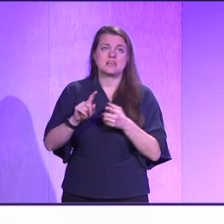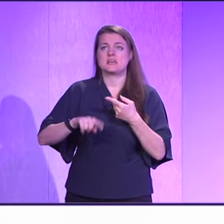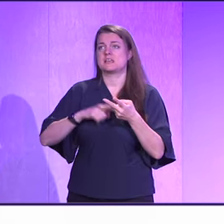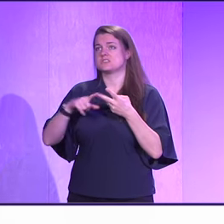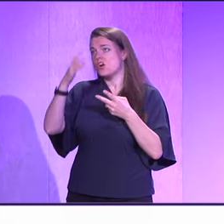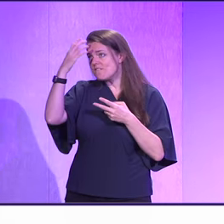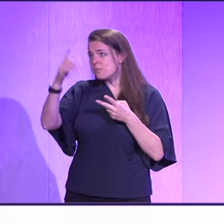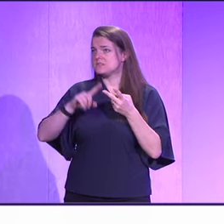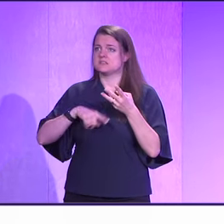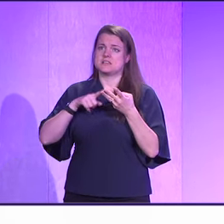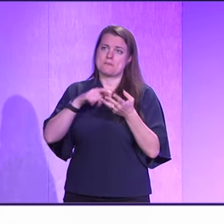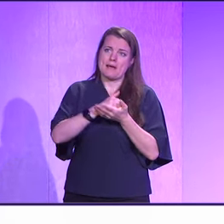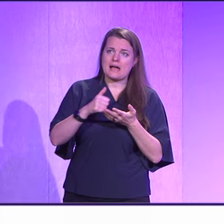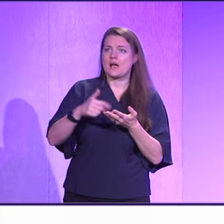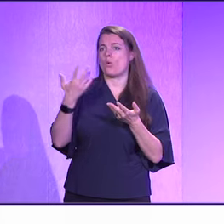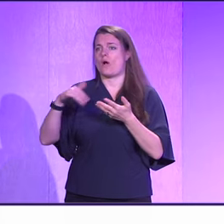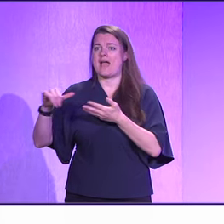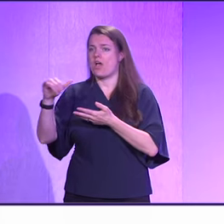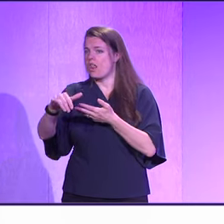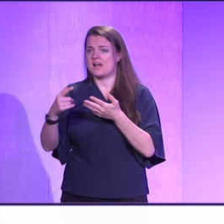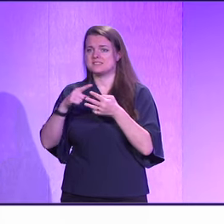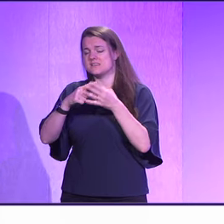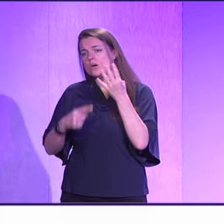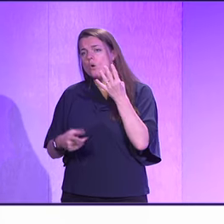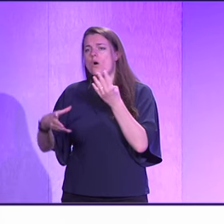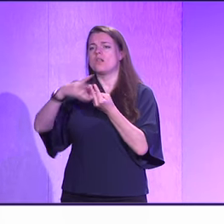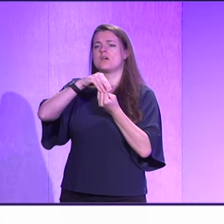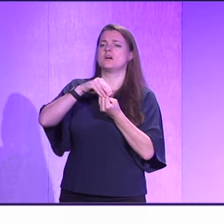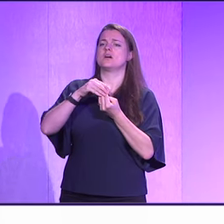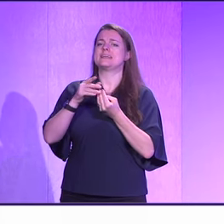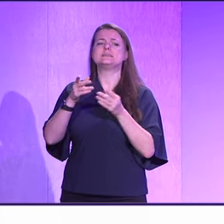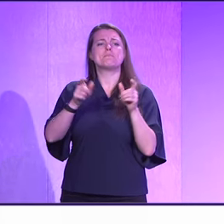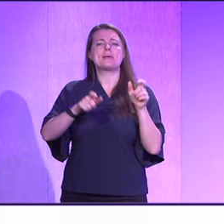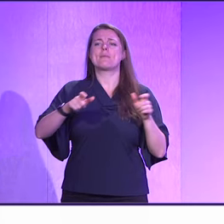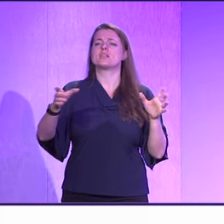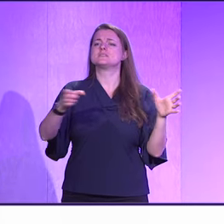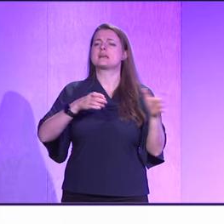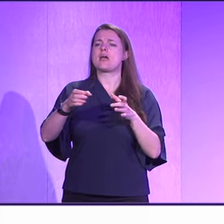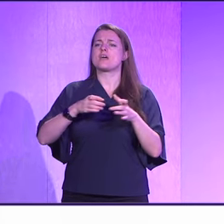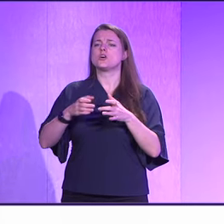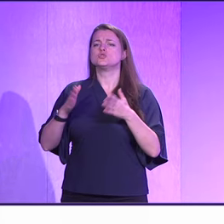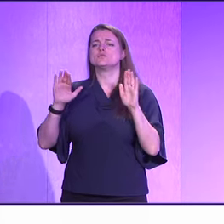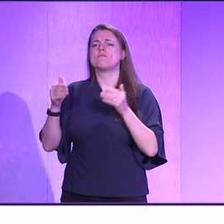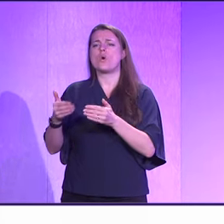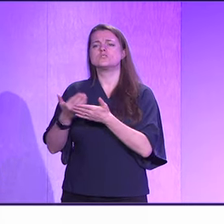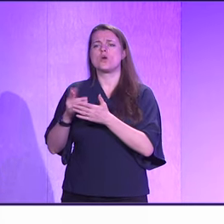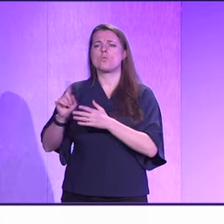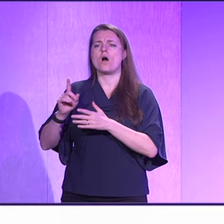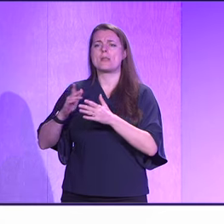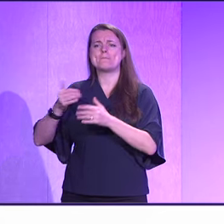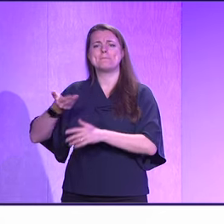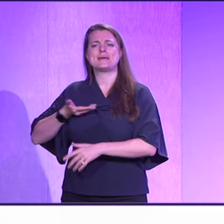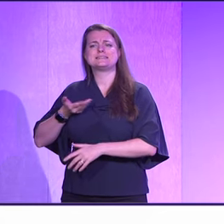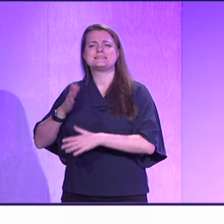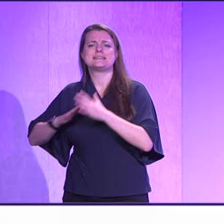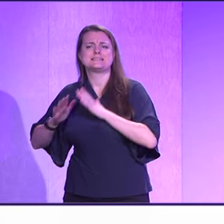it's banking, or it's airlines. It's all about getting people together to work on the needs of the business, right? So it's nothing different